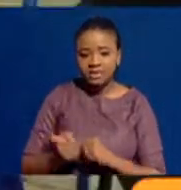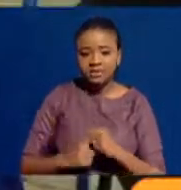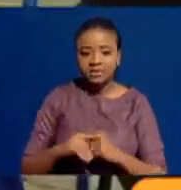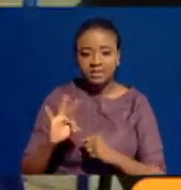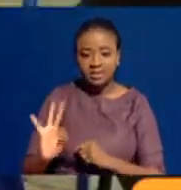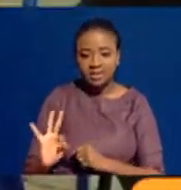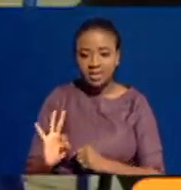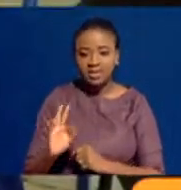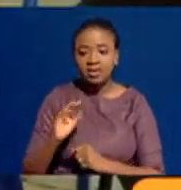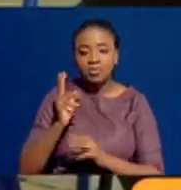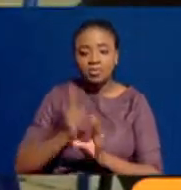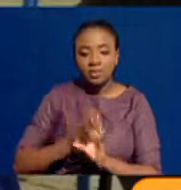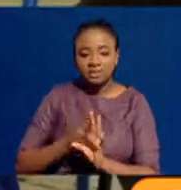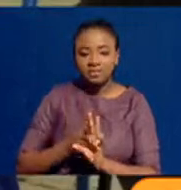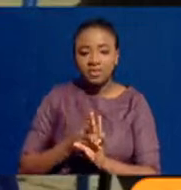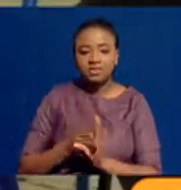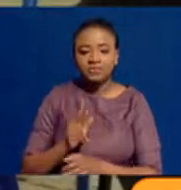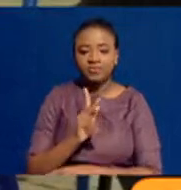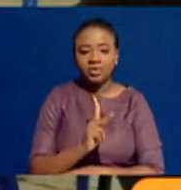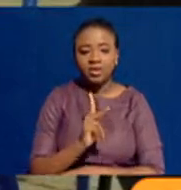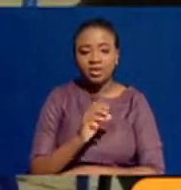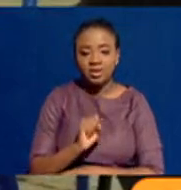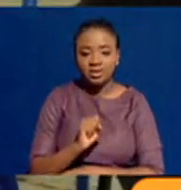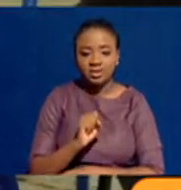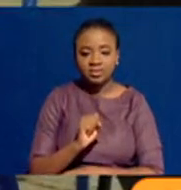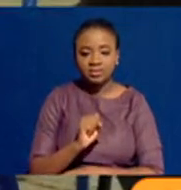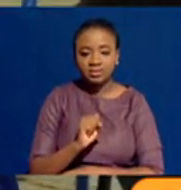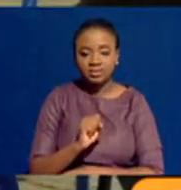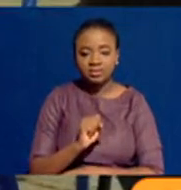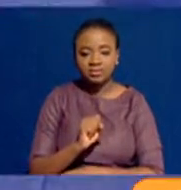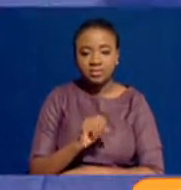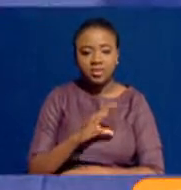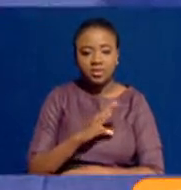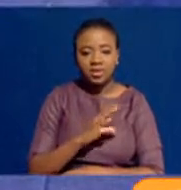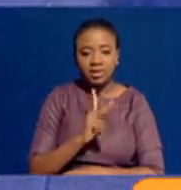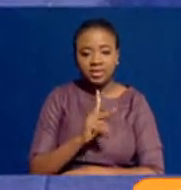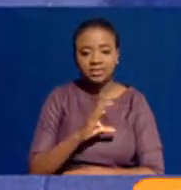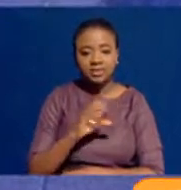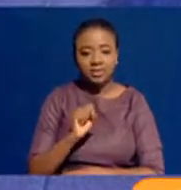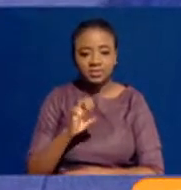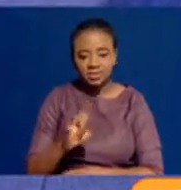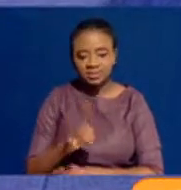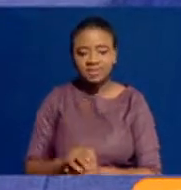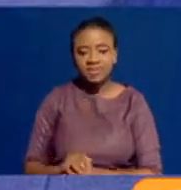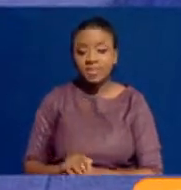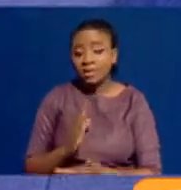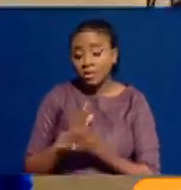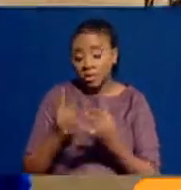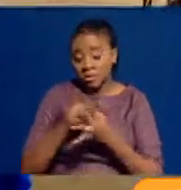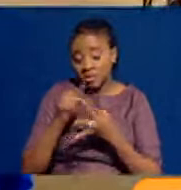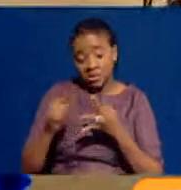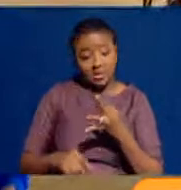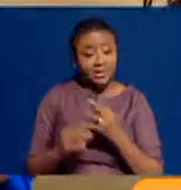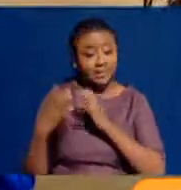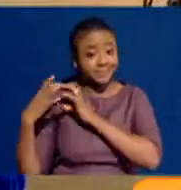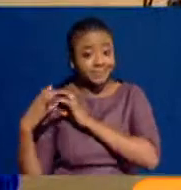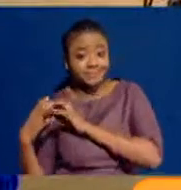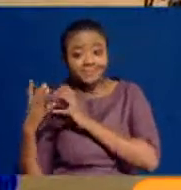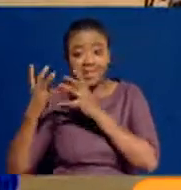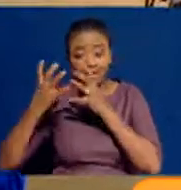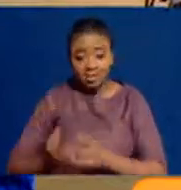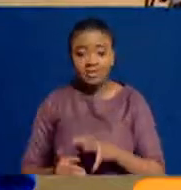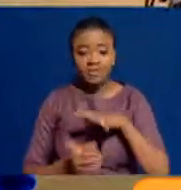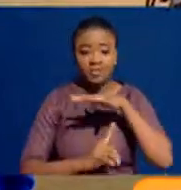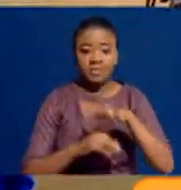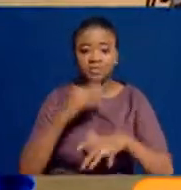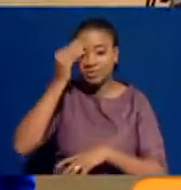884,263 will be sitting the Kenya Certificate of Secondary Education exams. This proving to be an overwhelming year for the Ministry of Education, which is